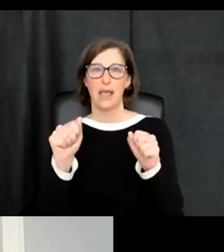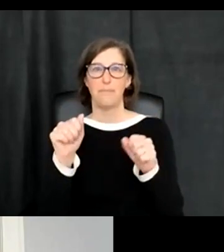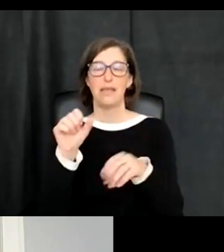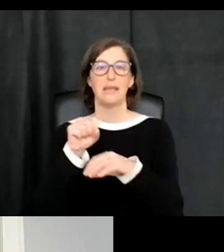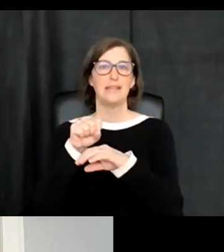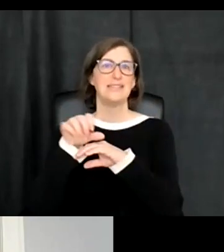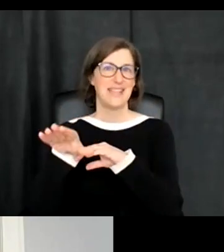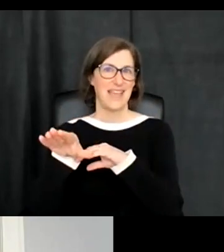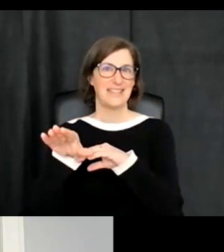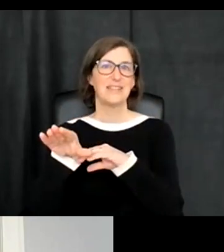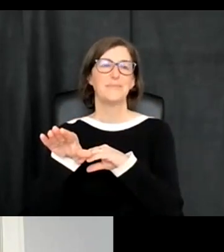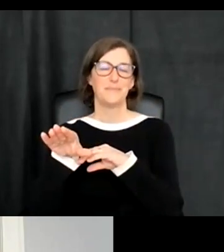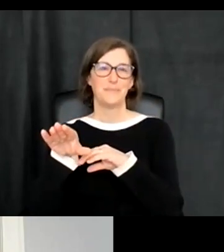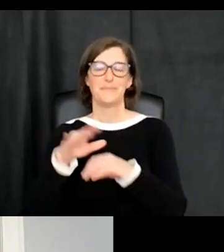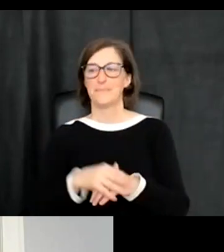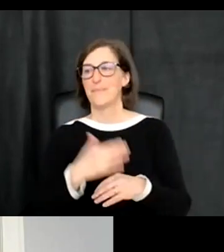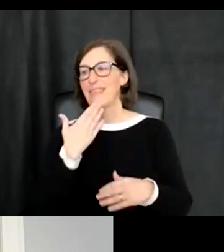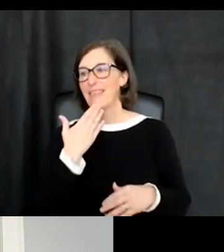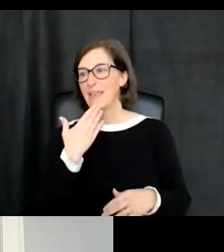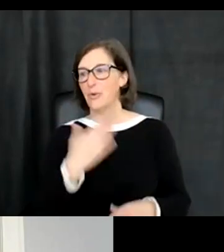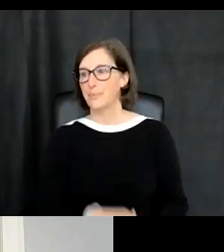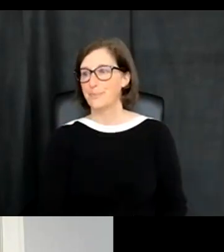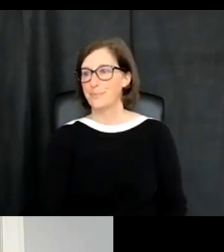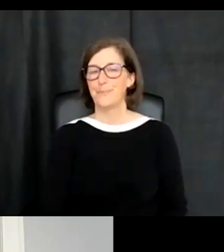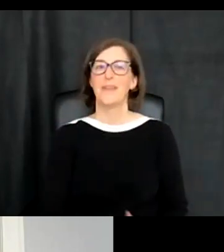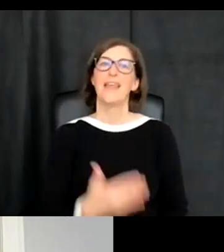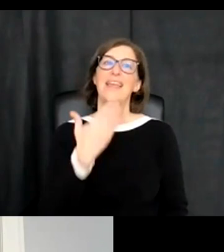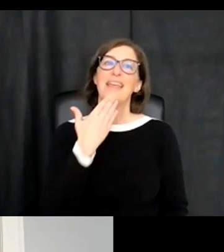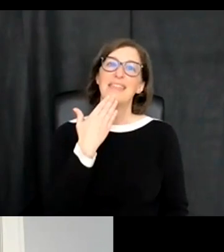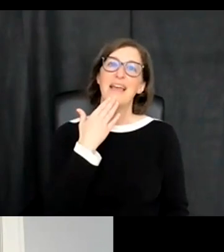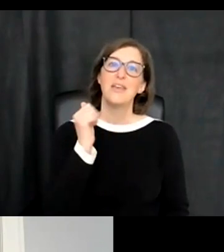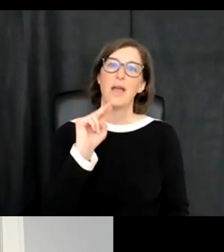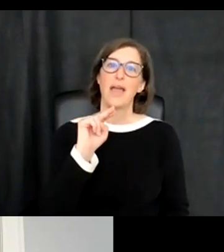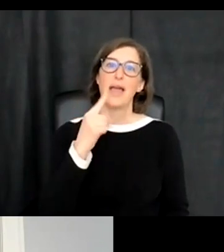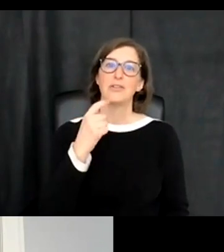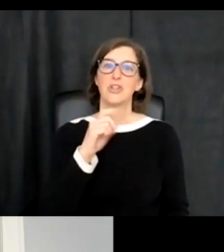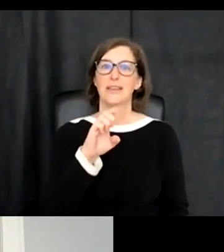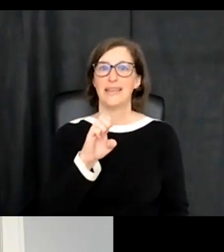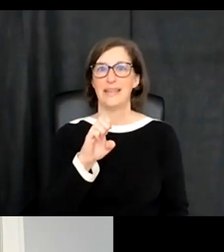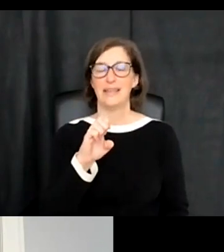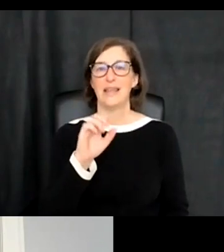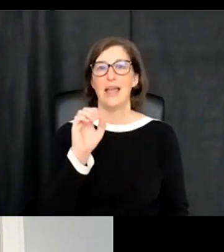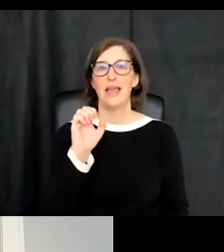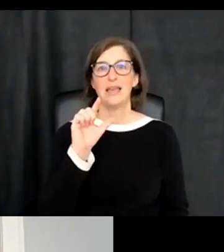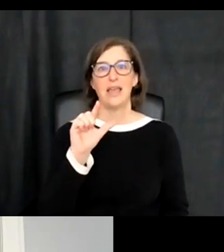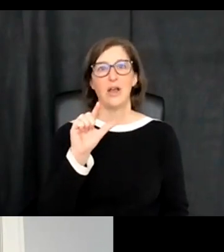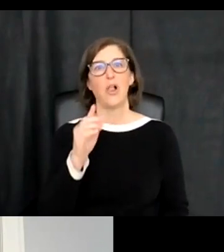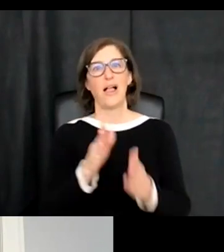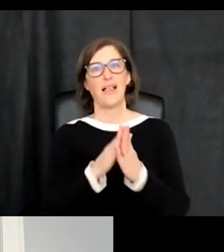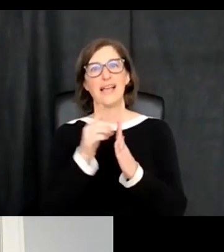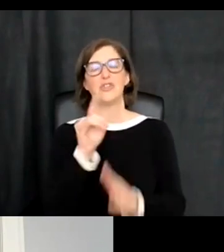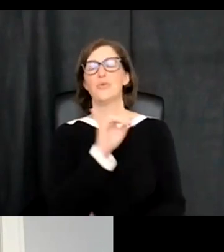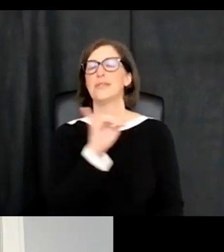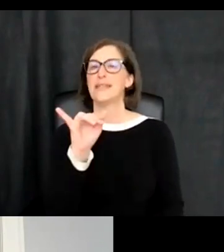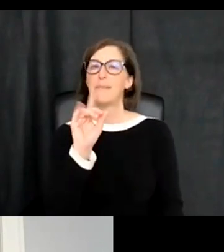and listed. Thank you. Thank you, Angeline. As Carol asked you the same